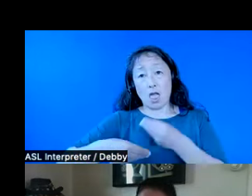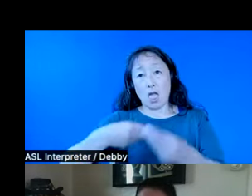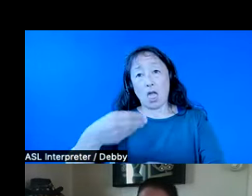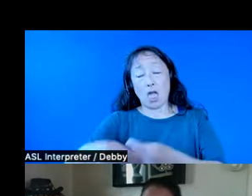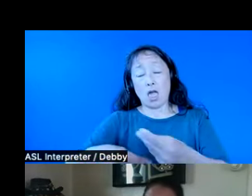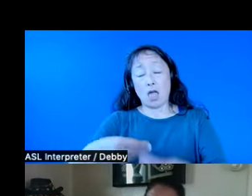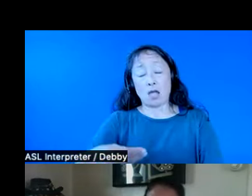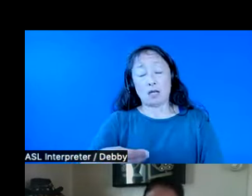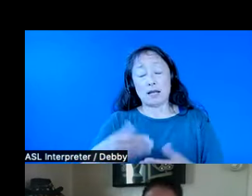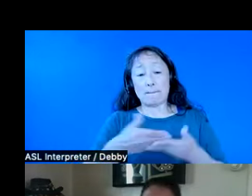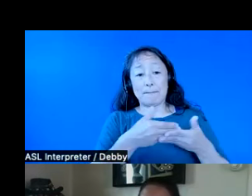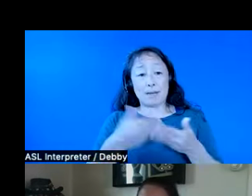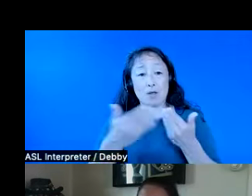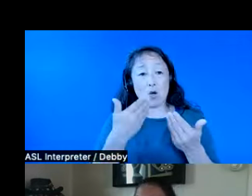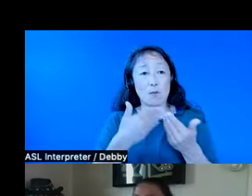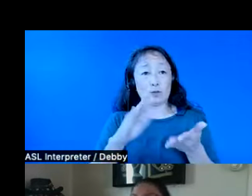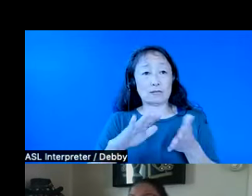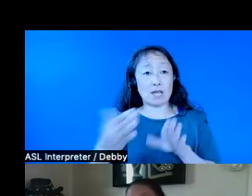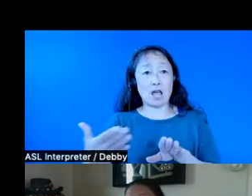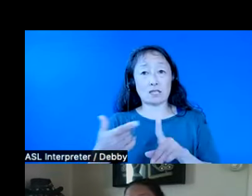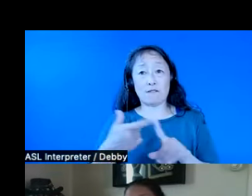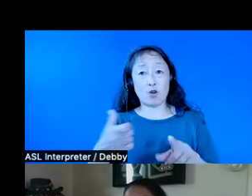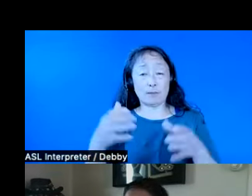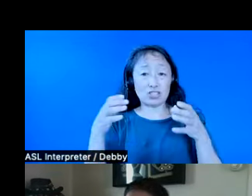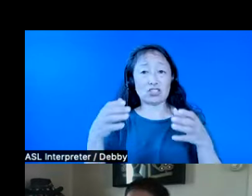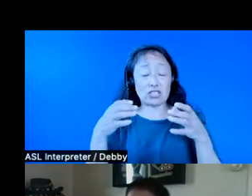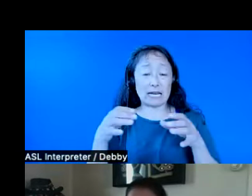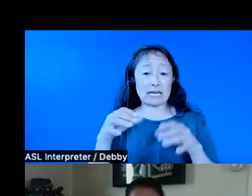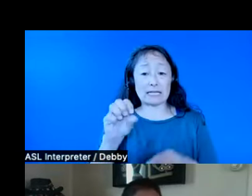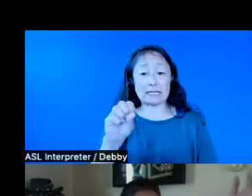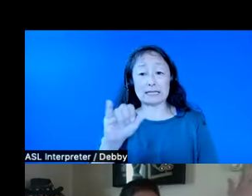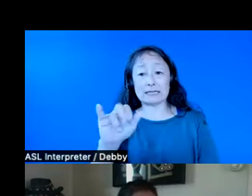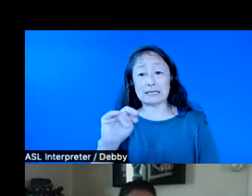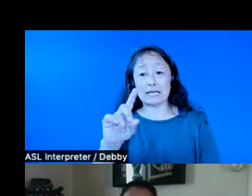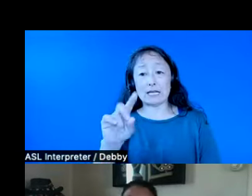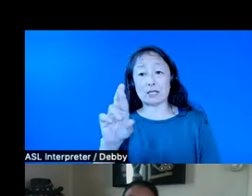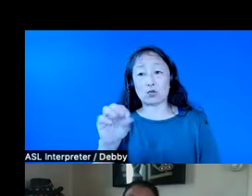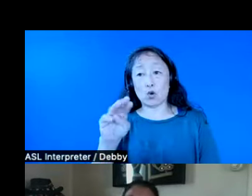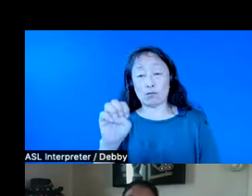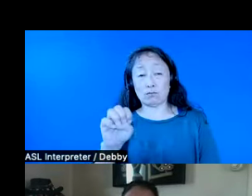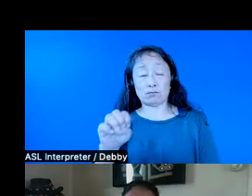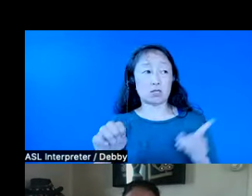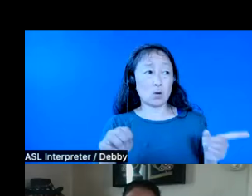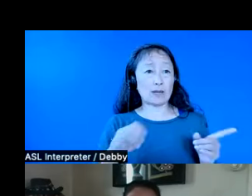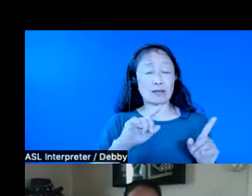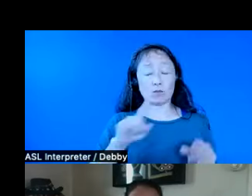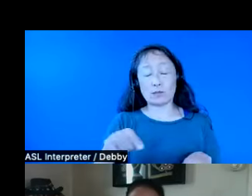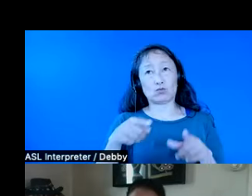syndrome. So the Indigenous man goes to jail in Pennsylvania in the mid-2000s. So we're talking, this started from the